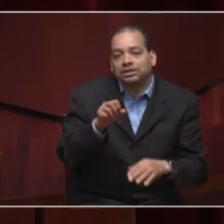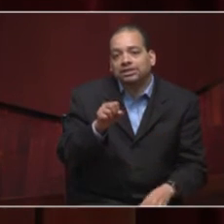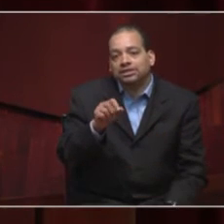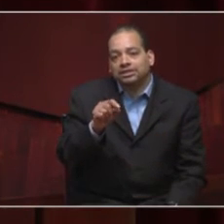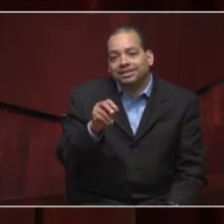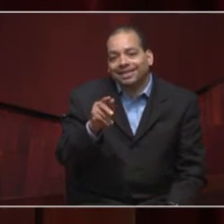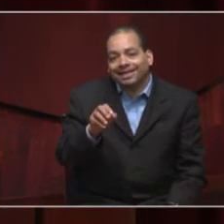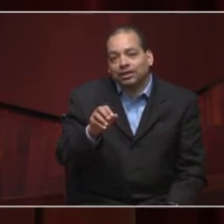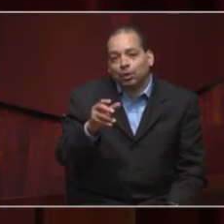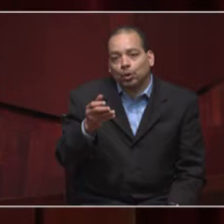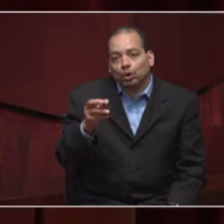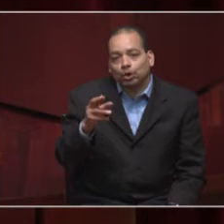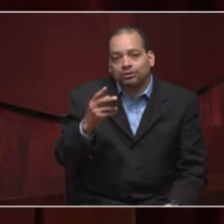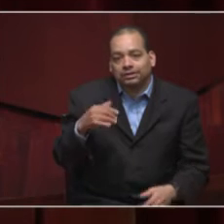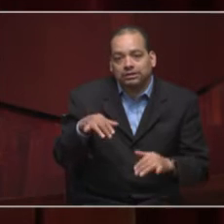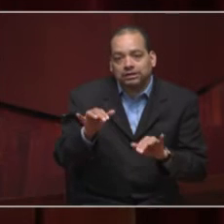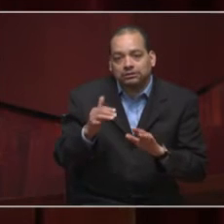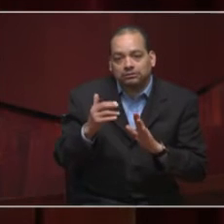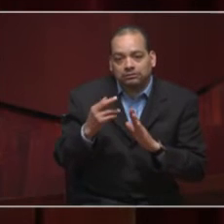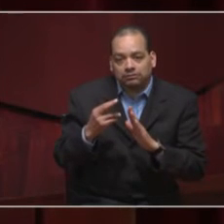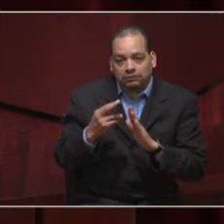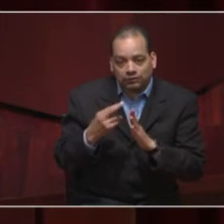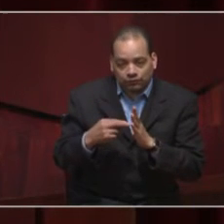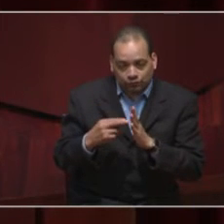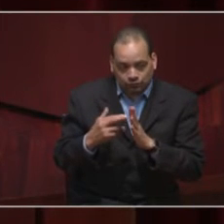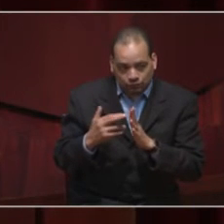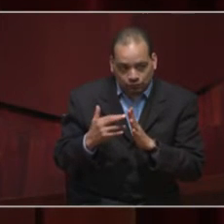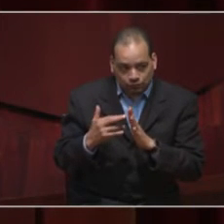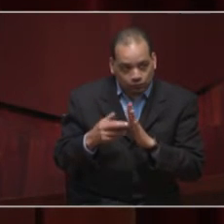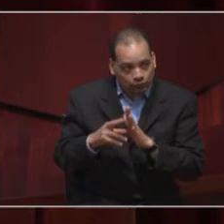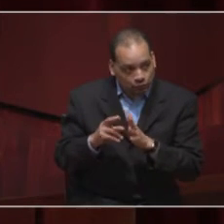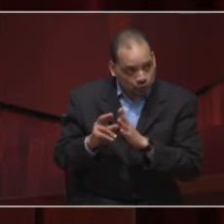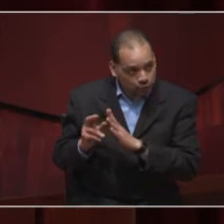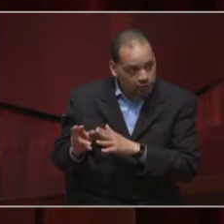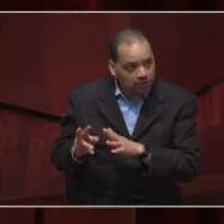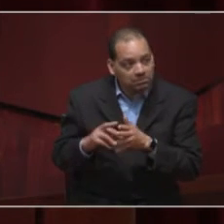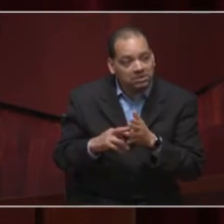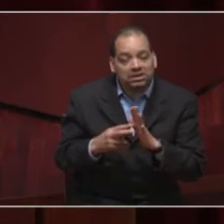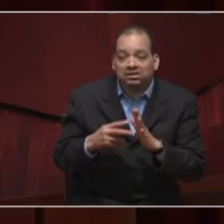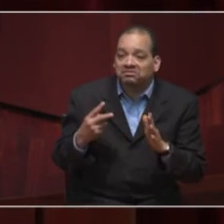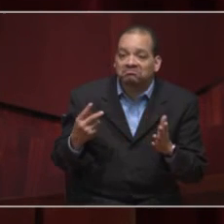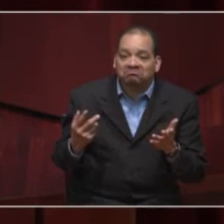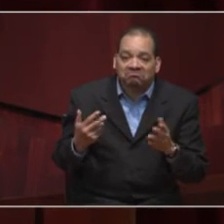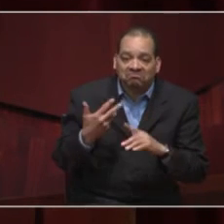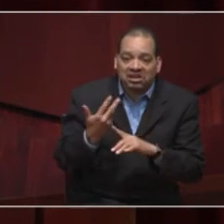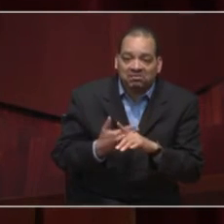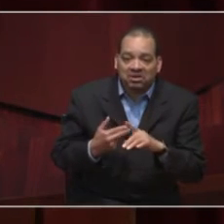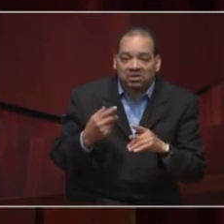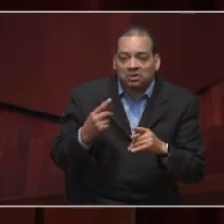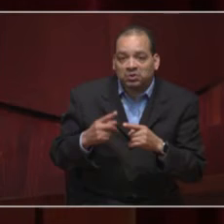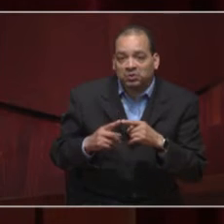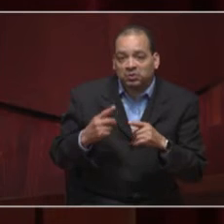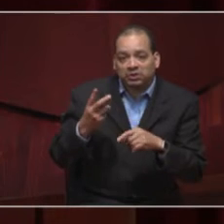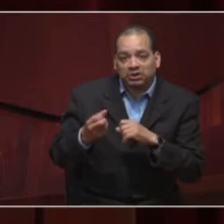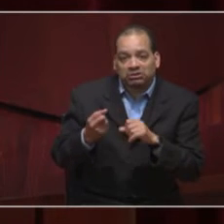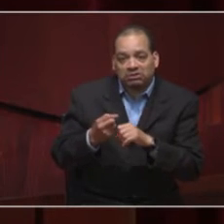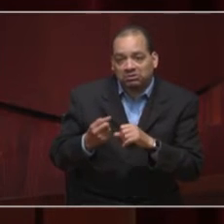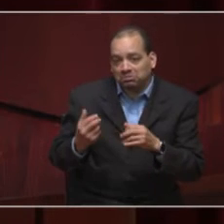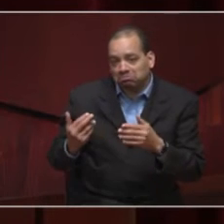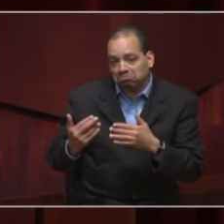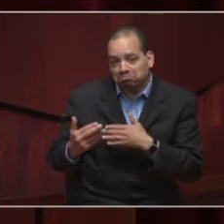they're not done within the 5-month, or let's say they're not done even within that year, let's say 14, for example.